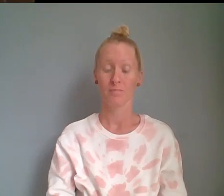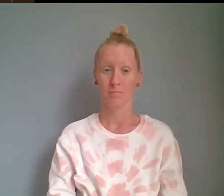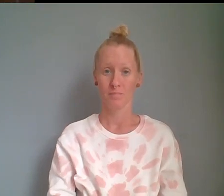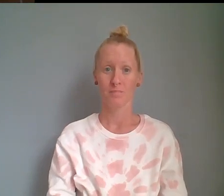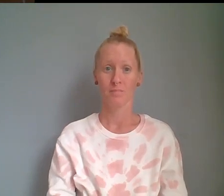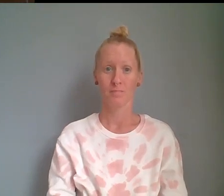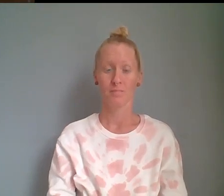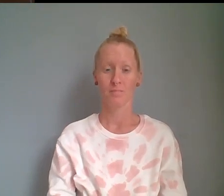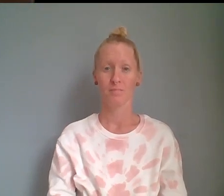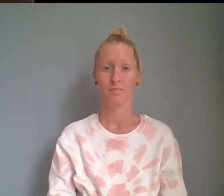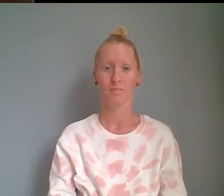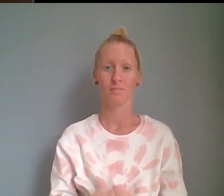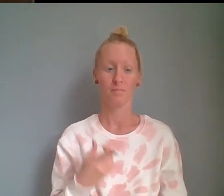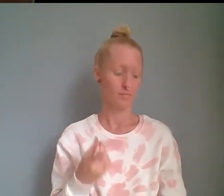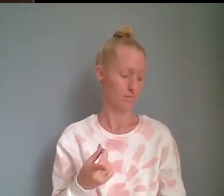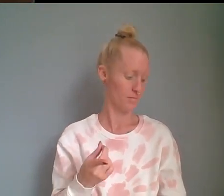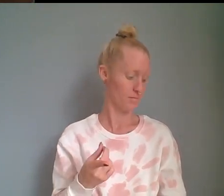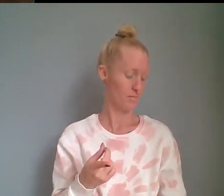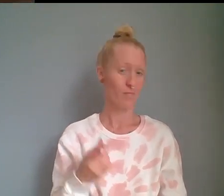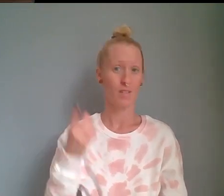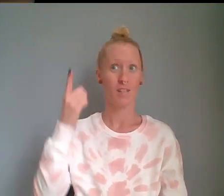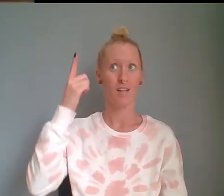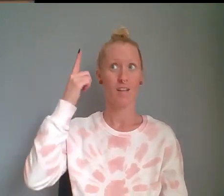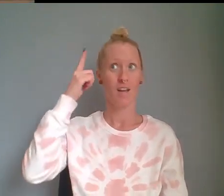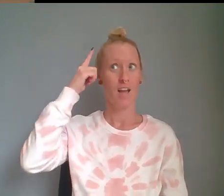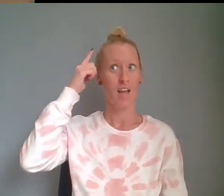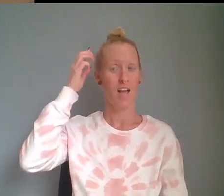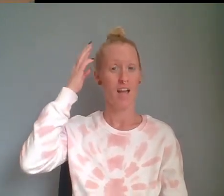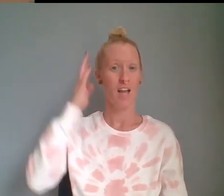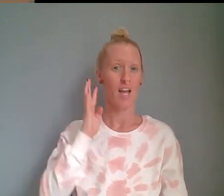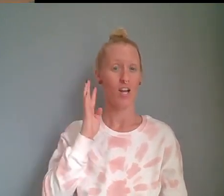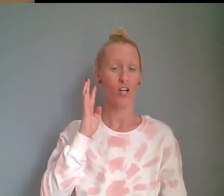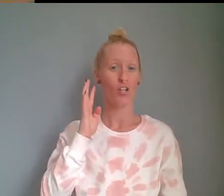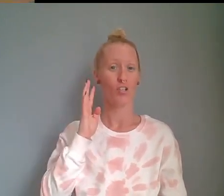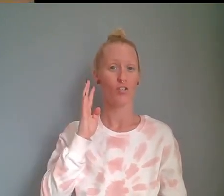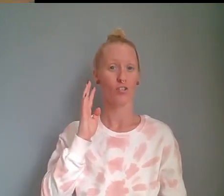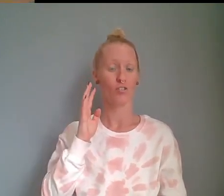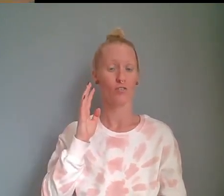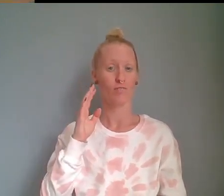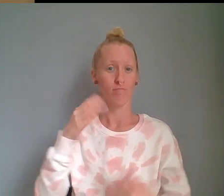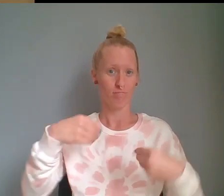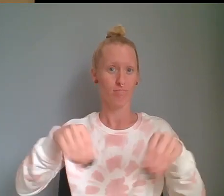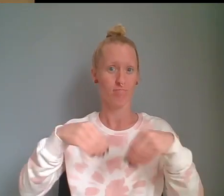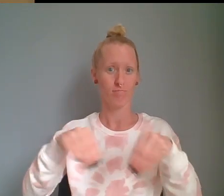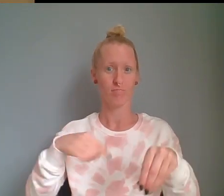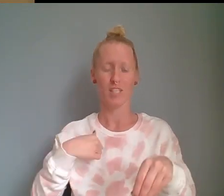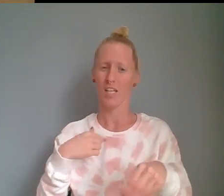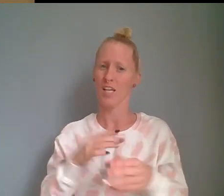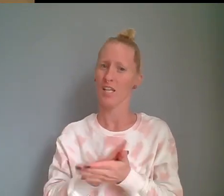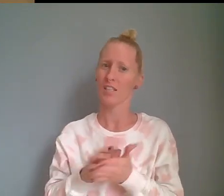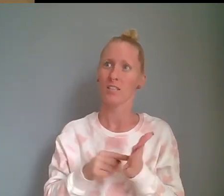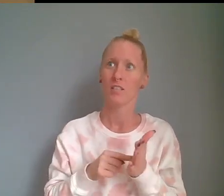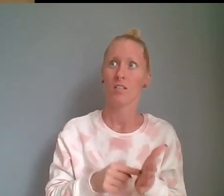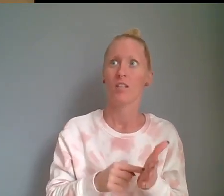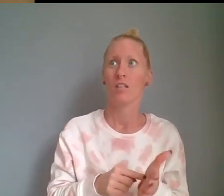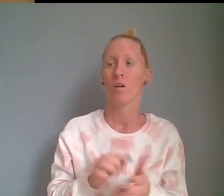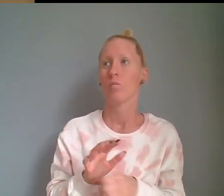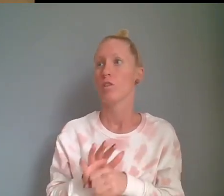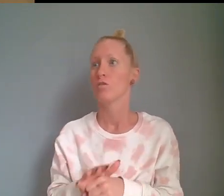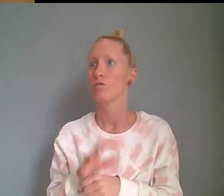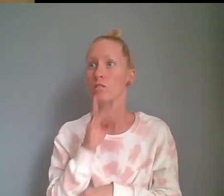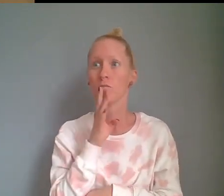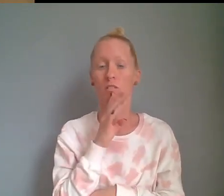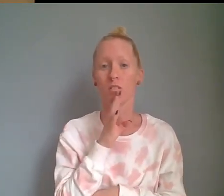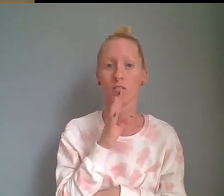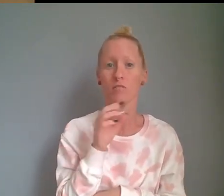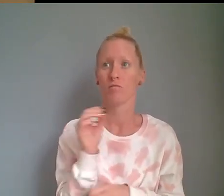So while she was at the hairdresser, it's a nice example of how she was just pressured to speak. Nobody was telling her that